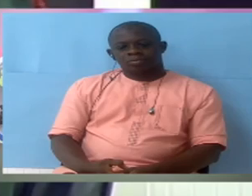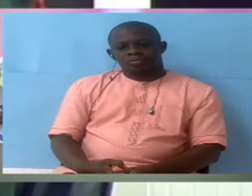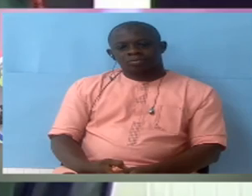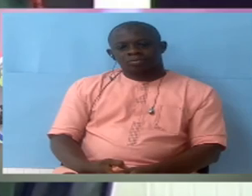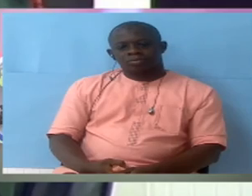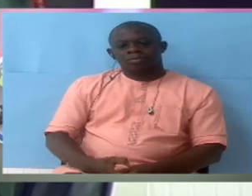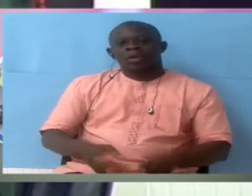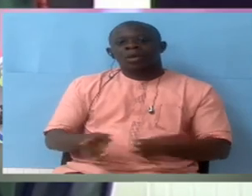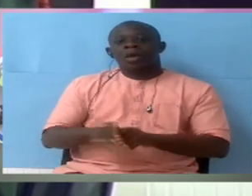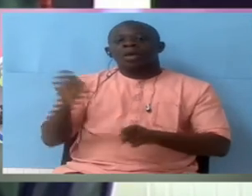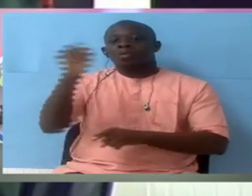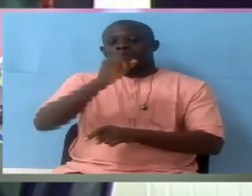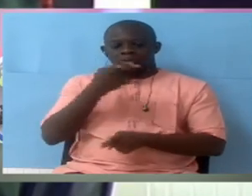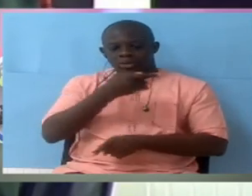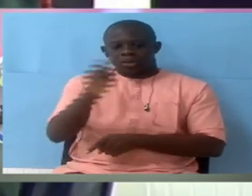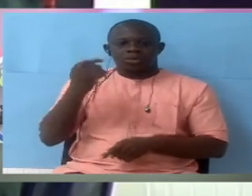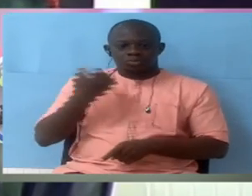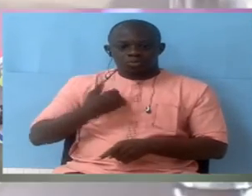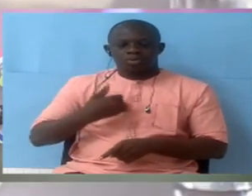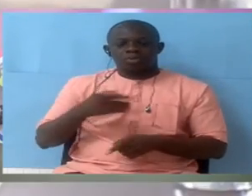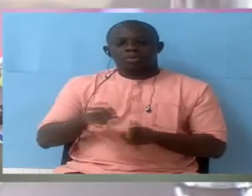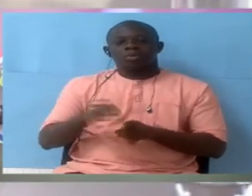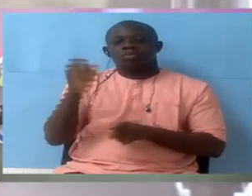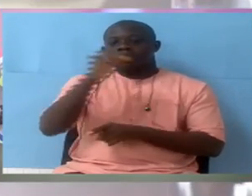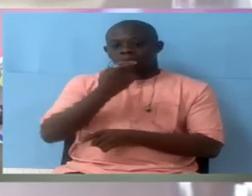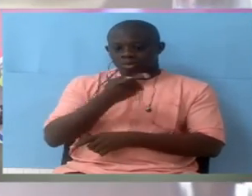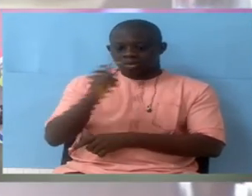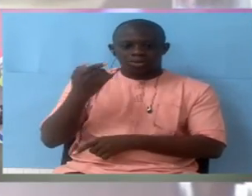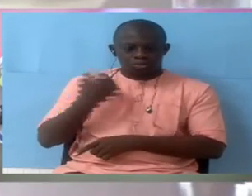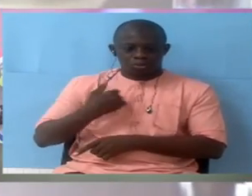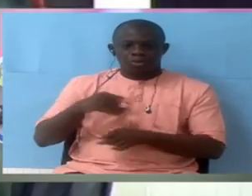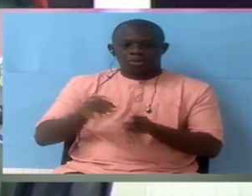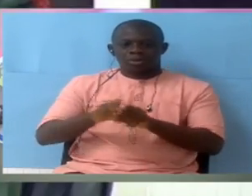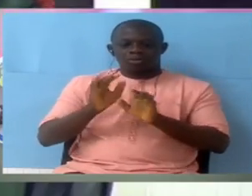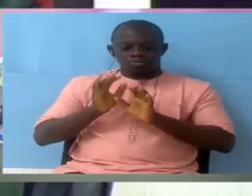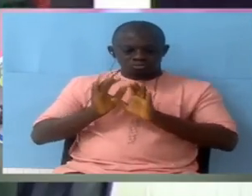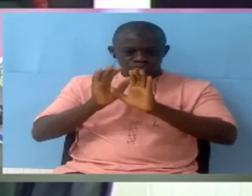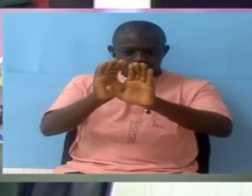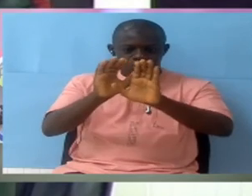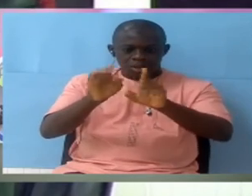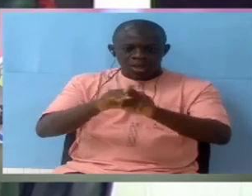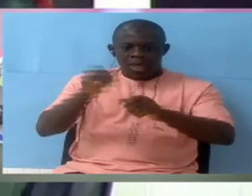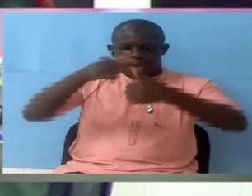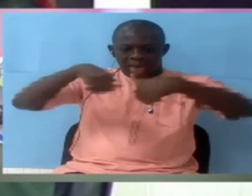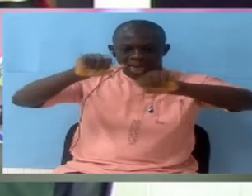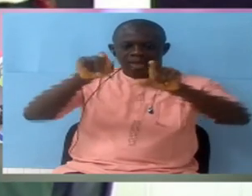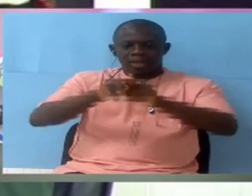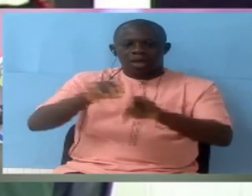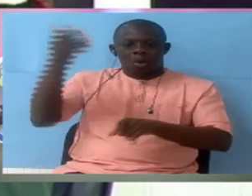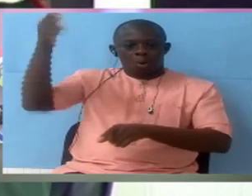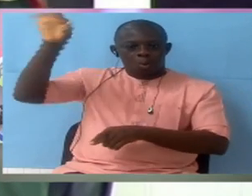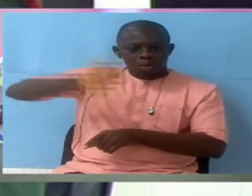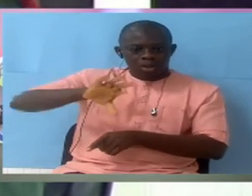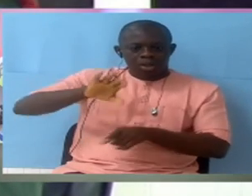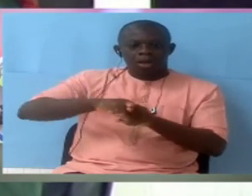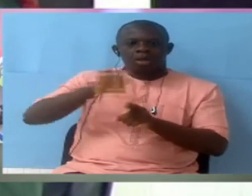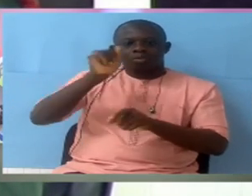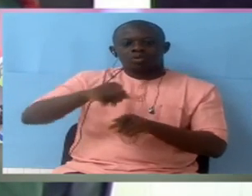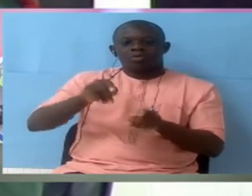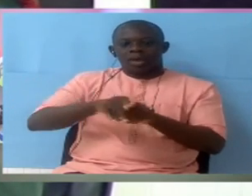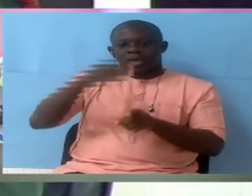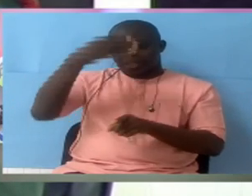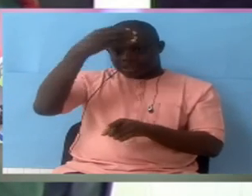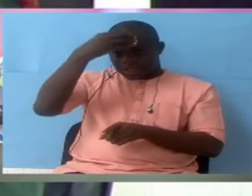edge of the window. Ndax tañu so that my forehead will hit the window dañ and ma, then it will be open. Dañ ma don push ci